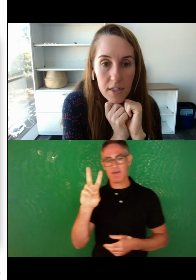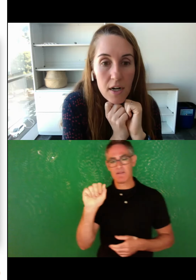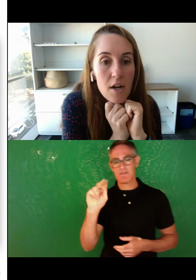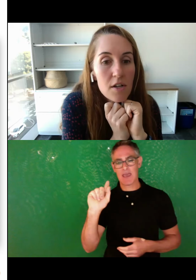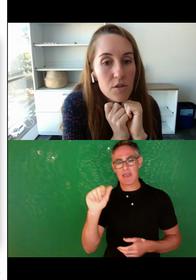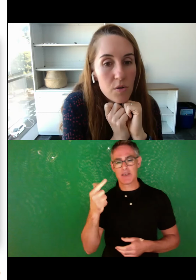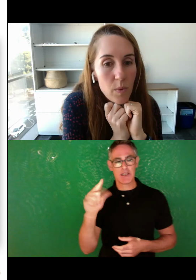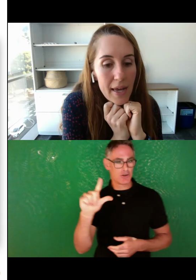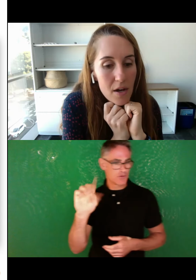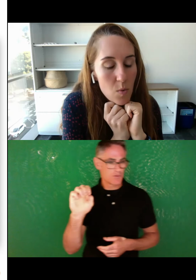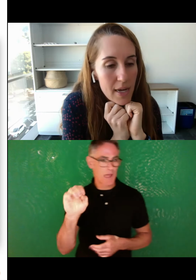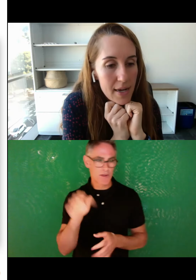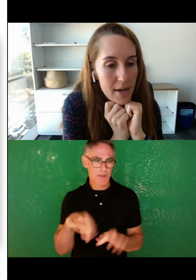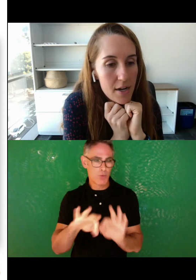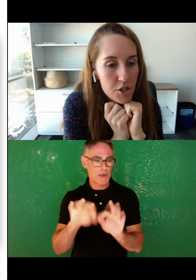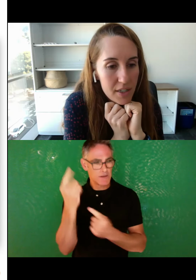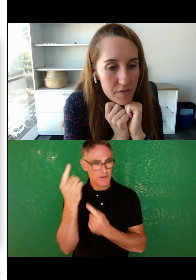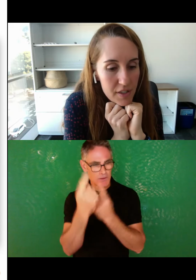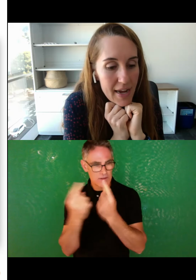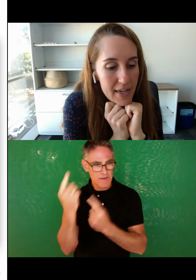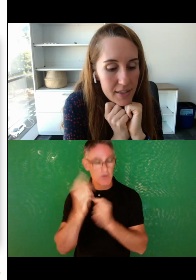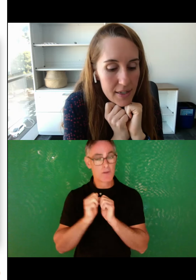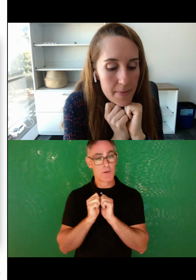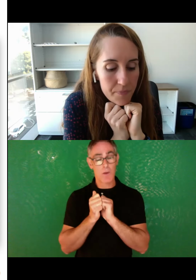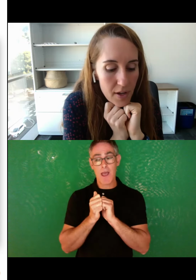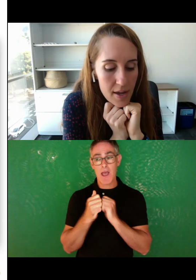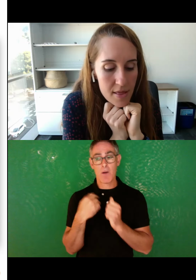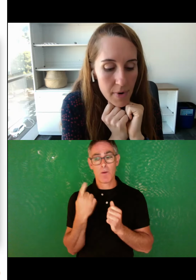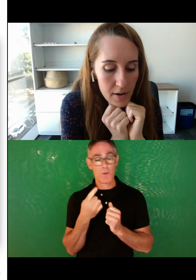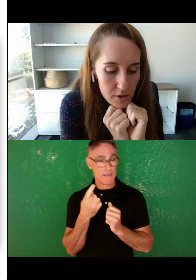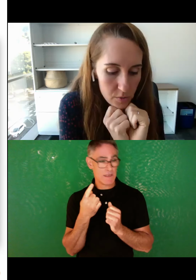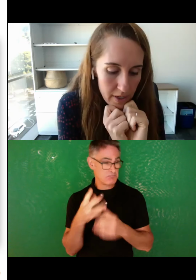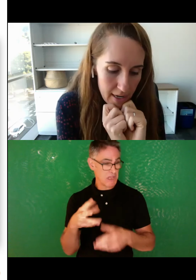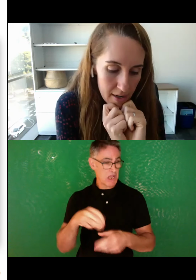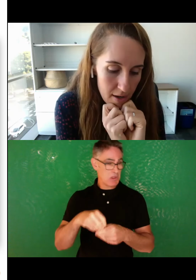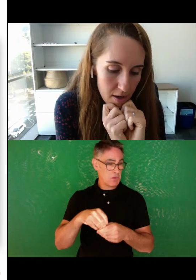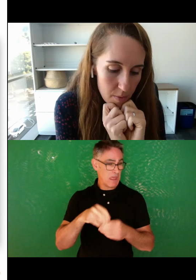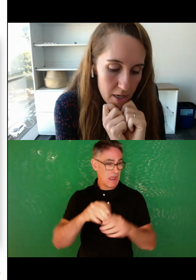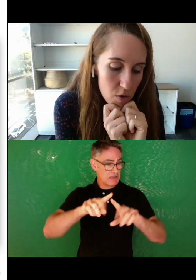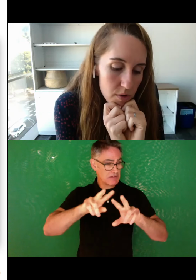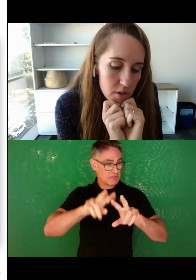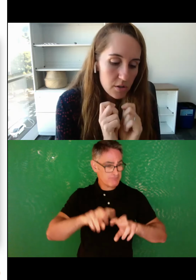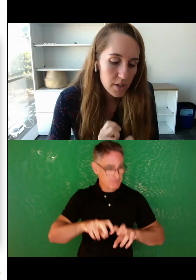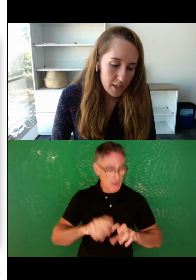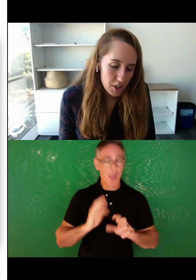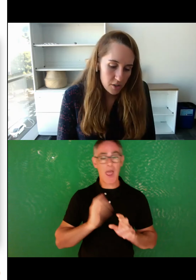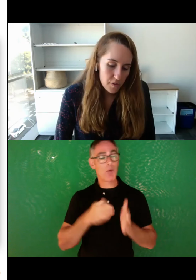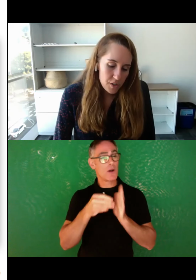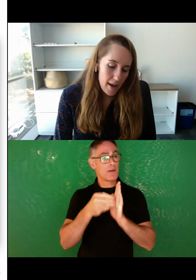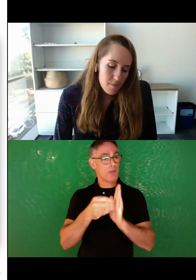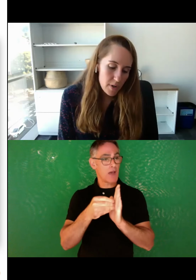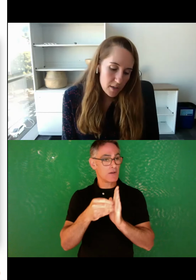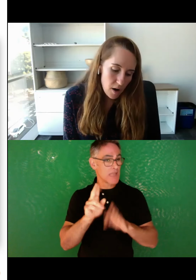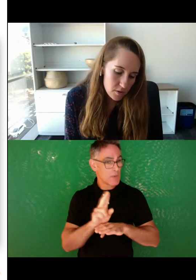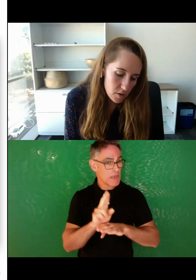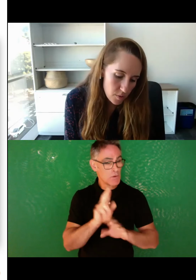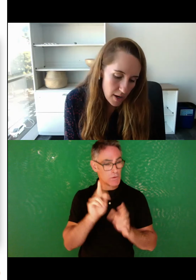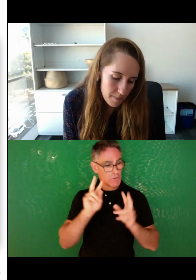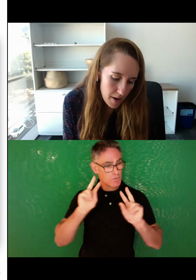to consider. So the way we adjust for that is in the models we use to look at change over time,